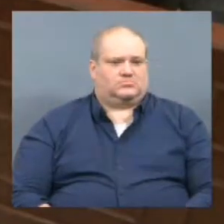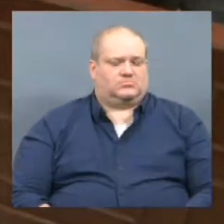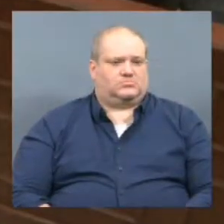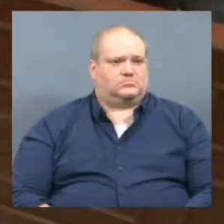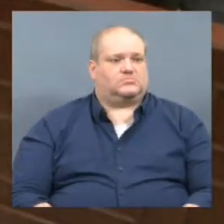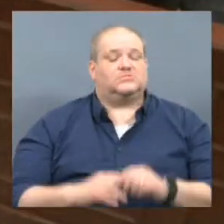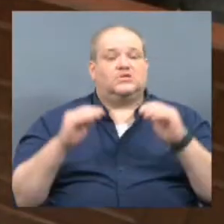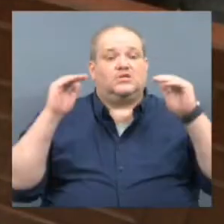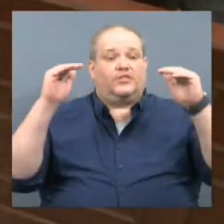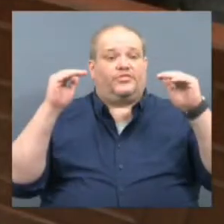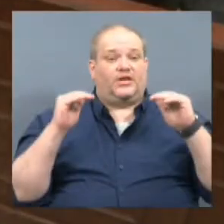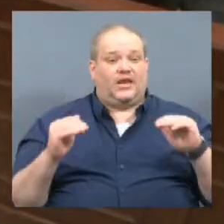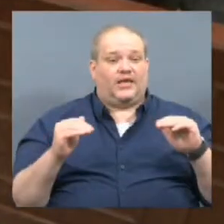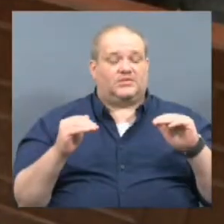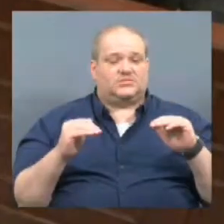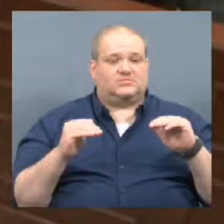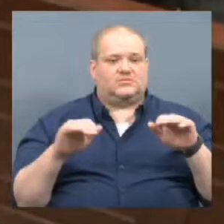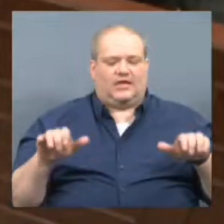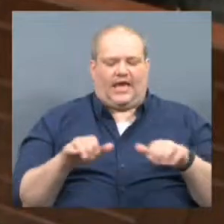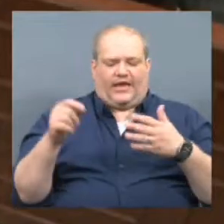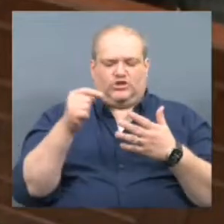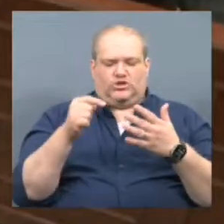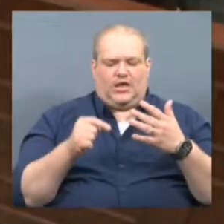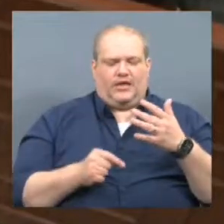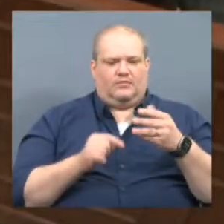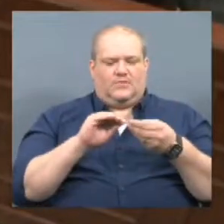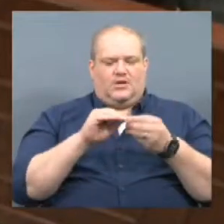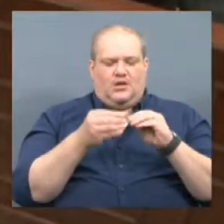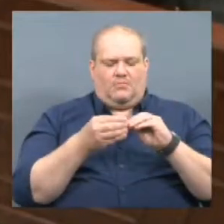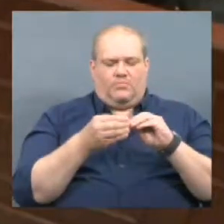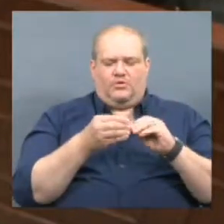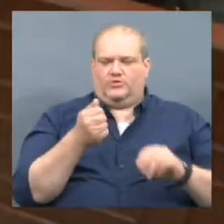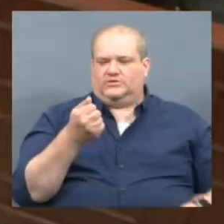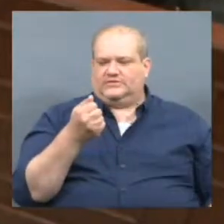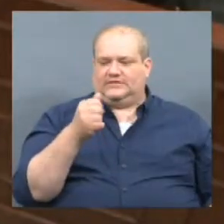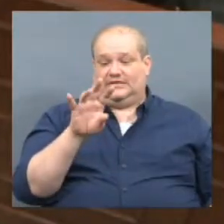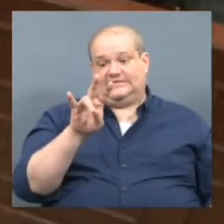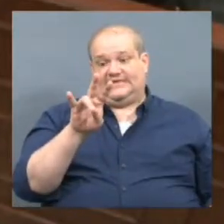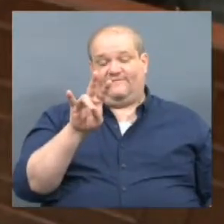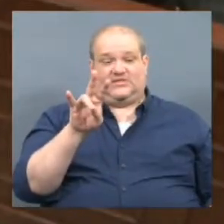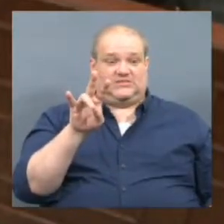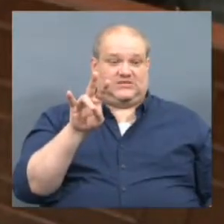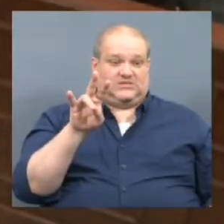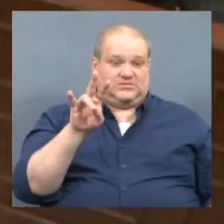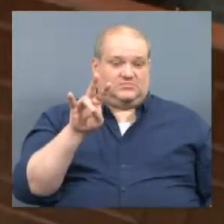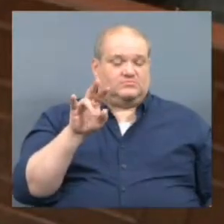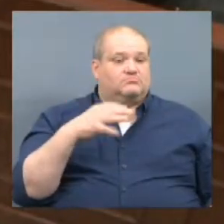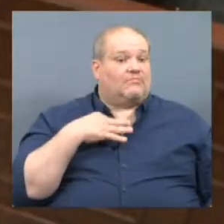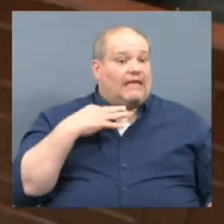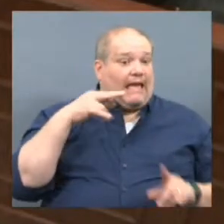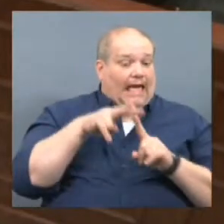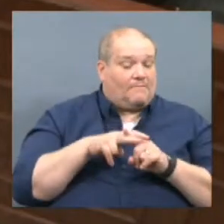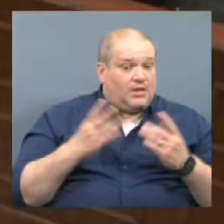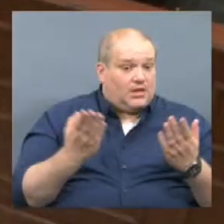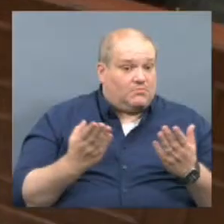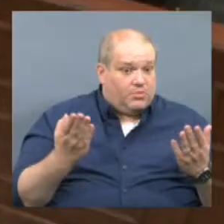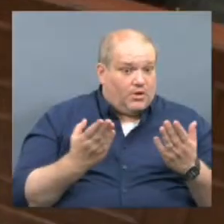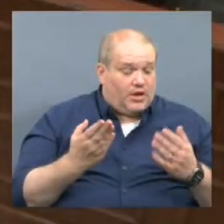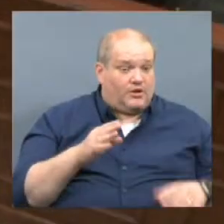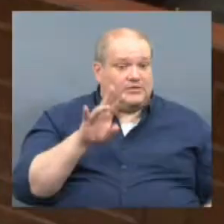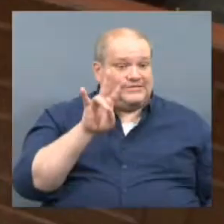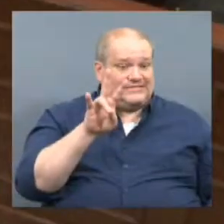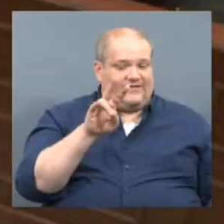All right, the next item, action item up here is item number 7. If the applicant is present, item number 7,